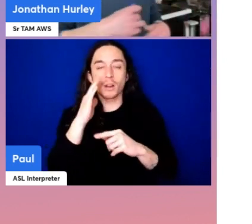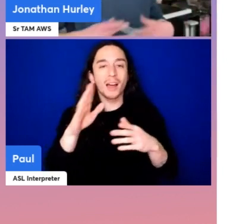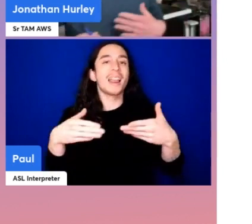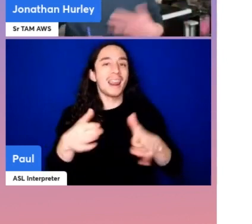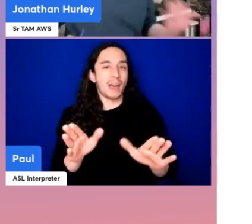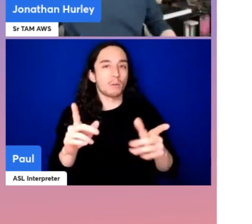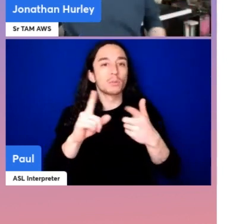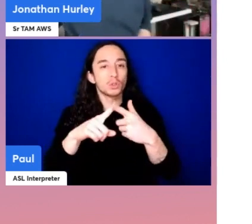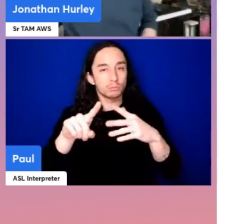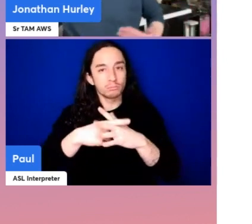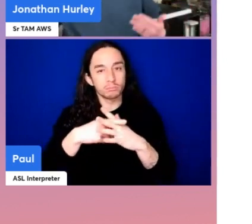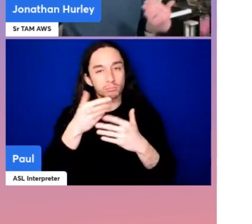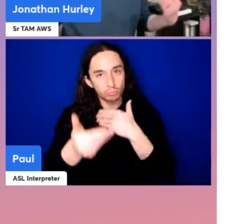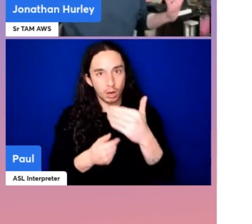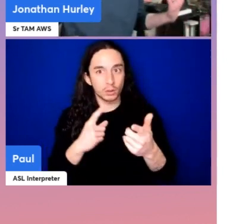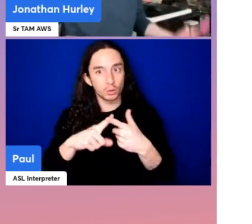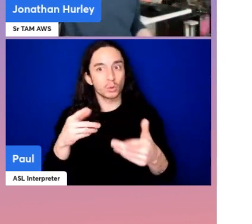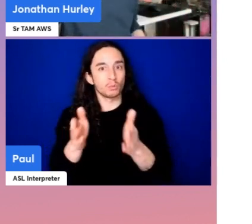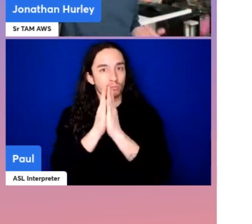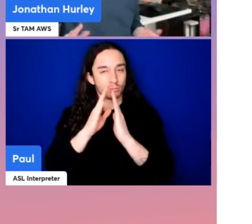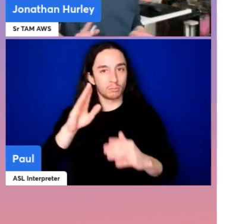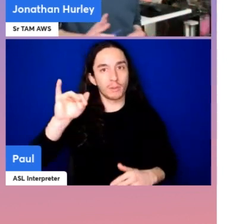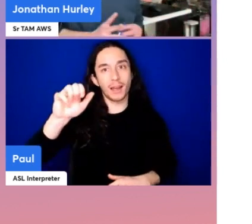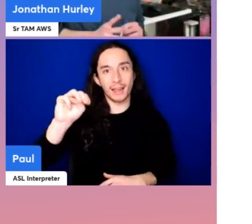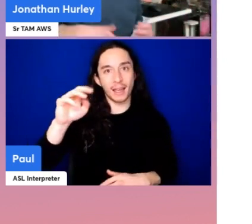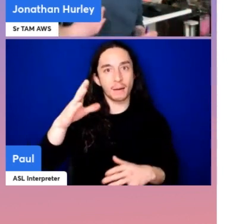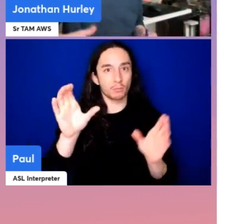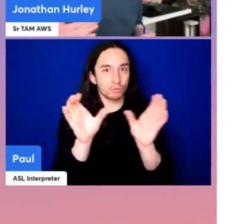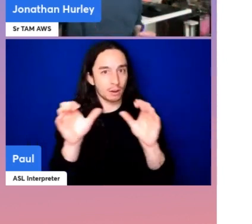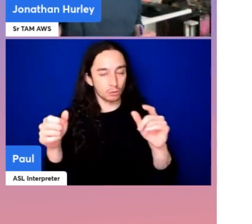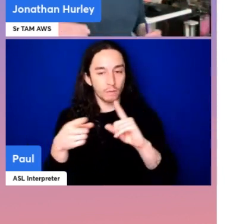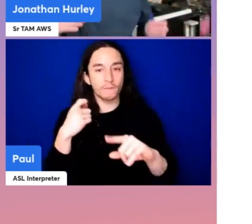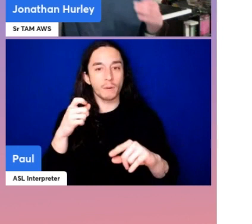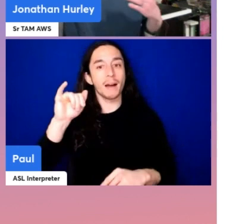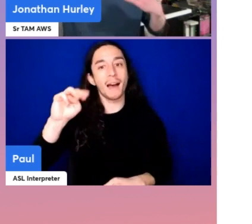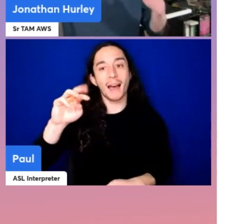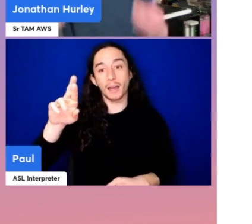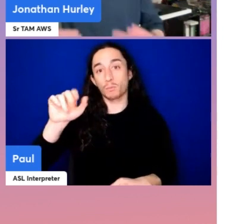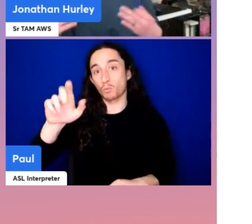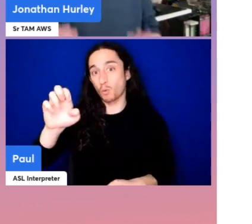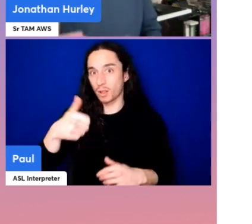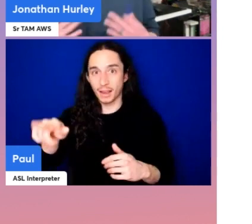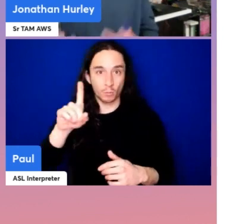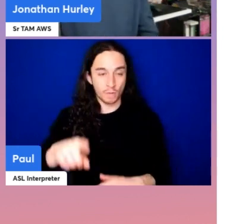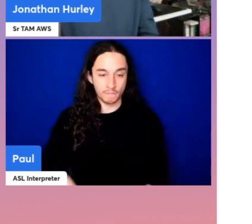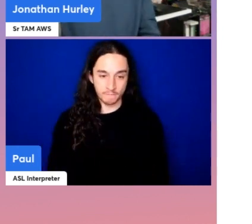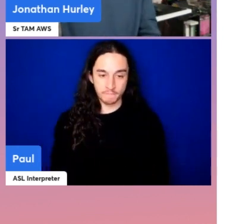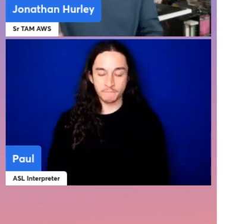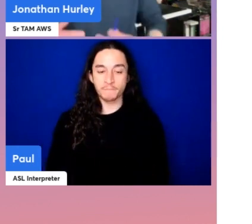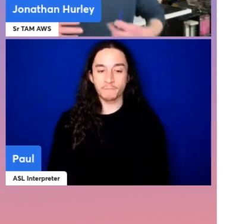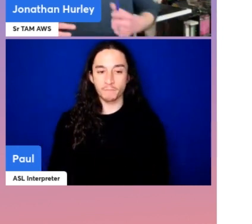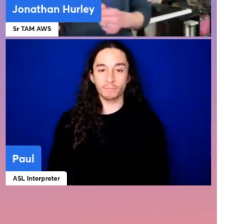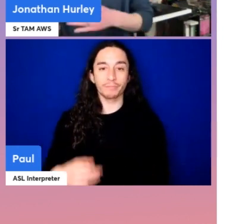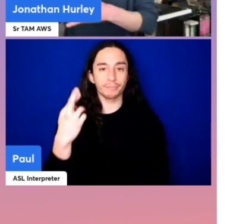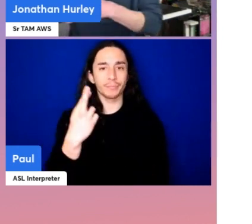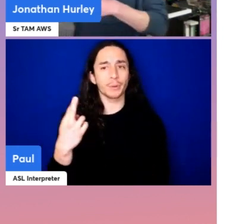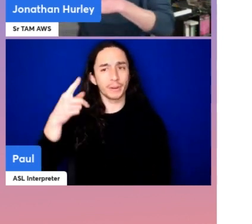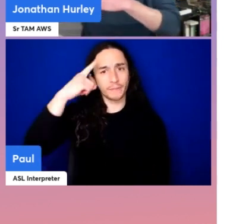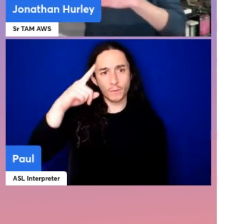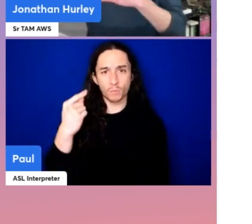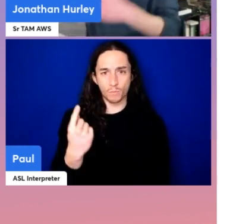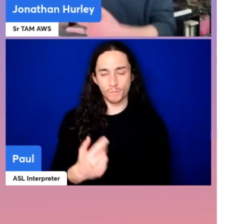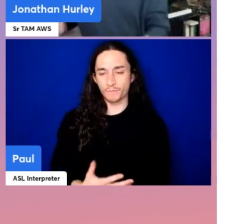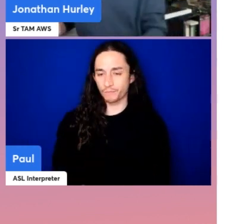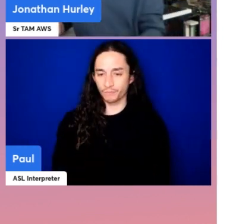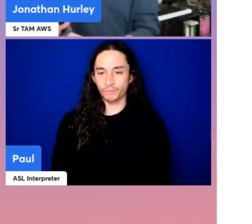the process of requesting IAM credentials from IAM roles anywhere. The reason that we would do this is